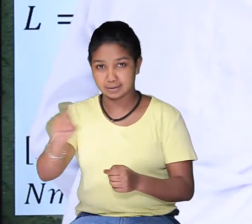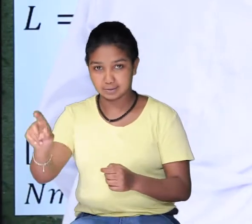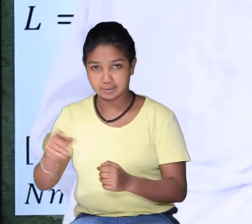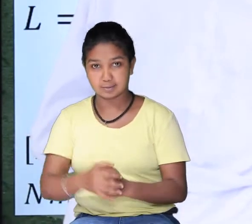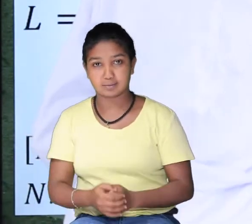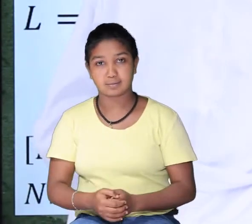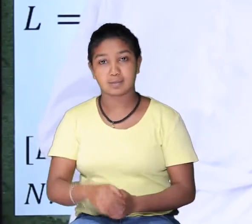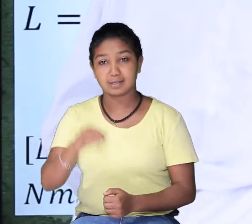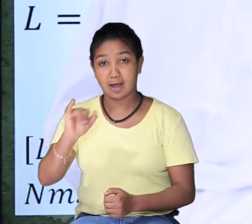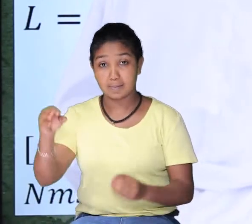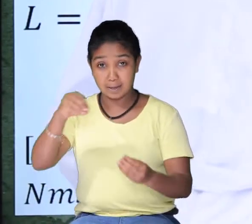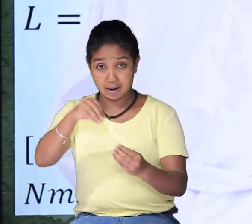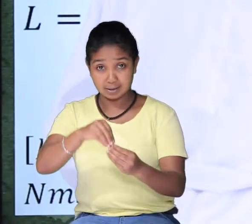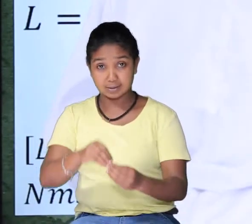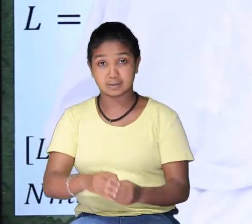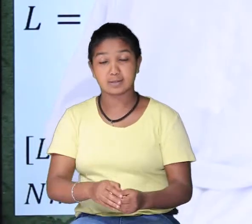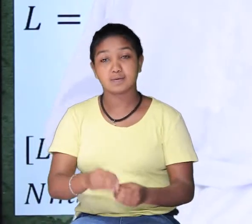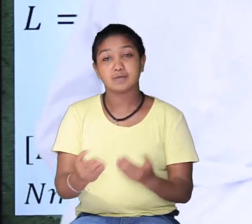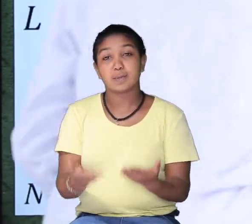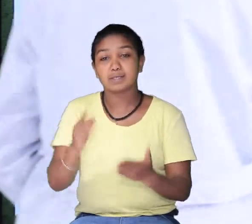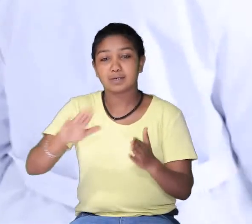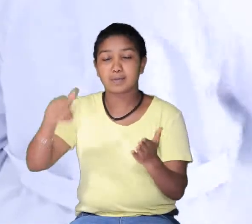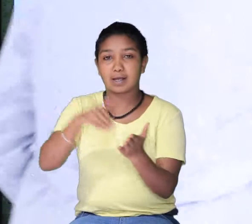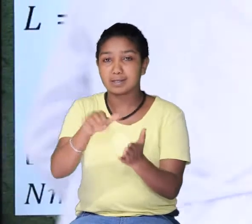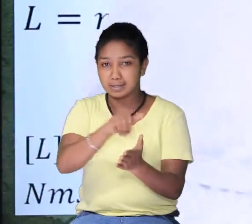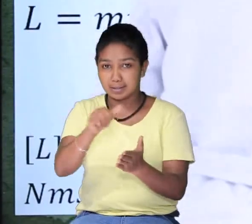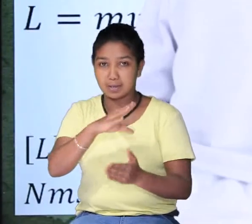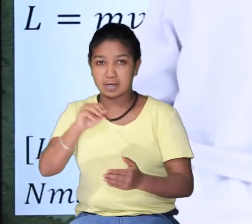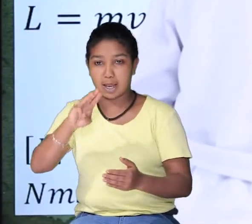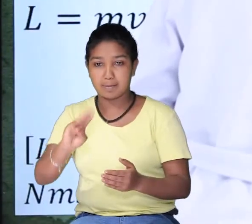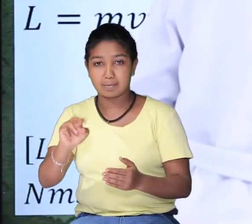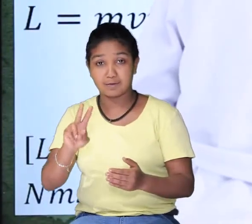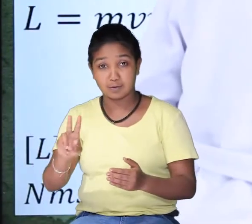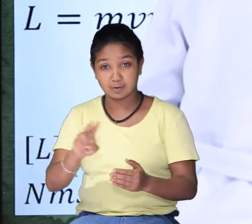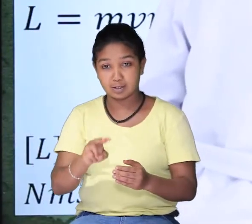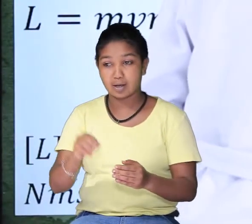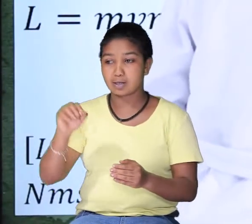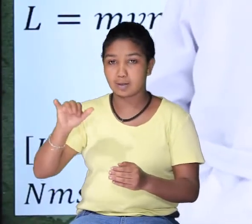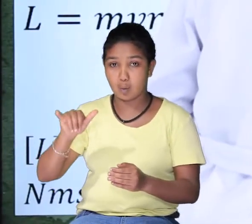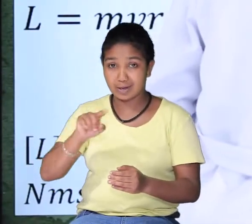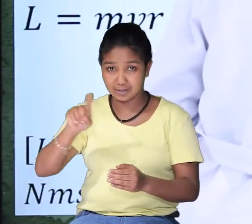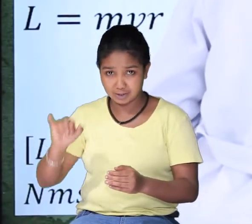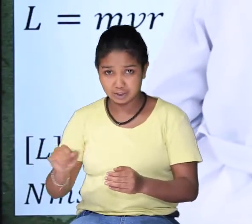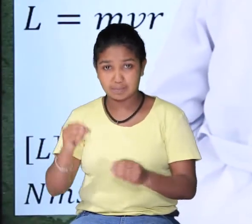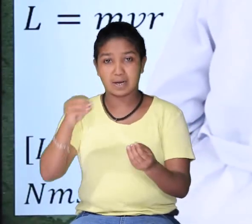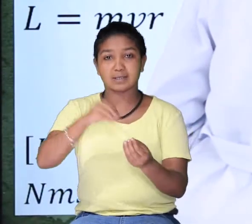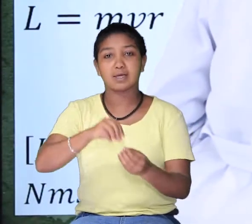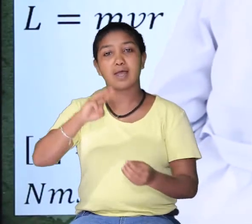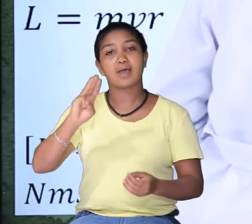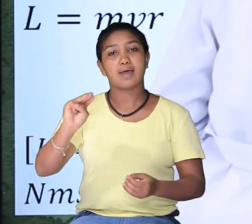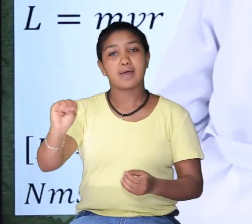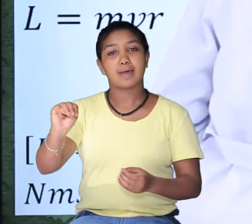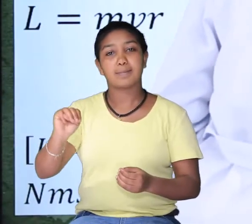Vx in the I, plus the mass remains again the same, m, the velocity along y in the j, plus